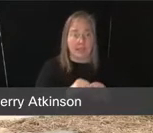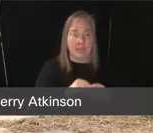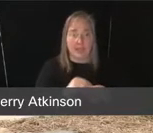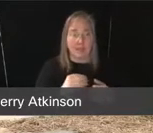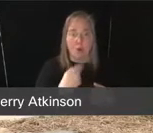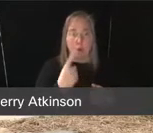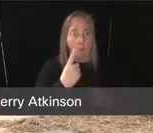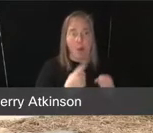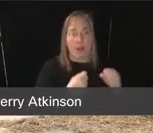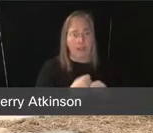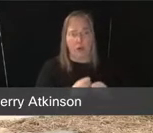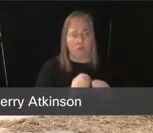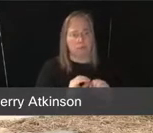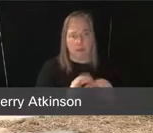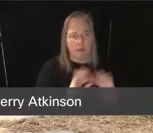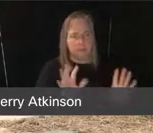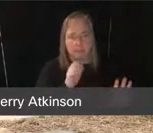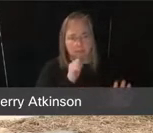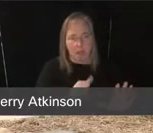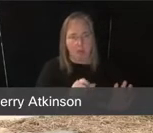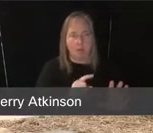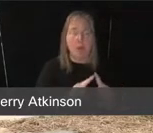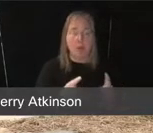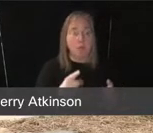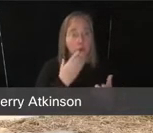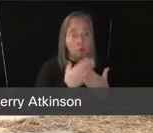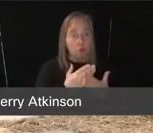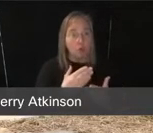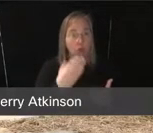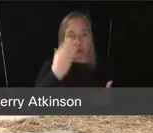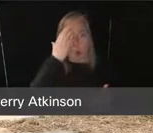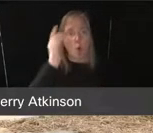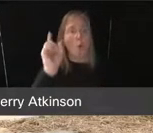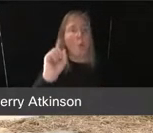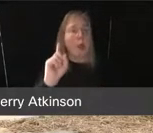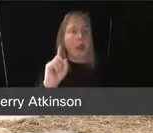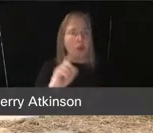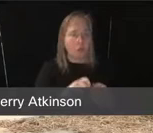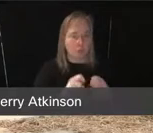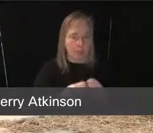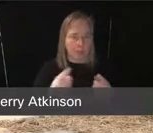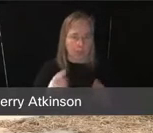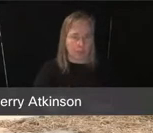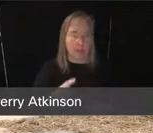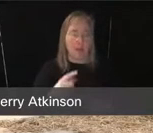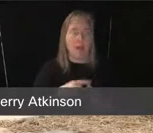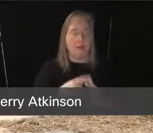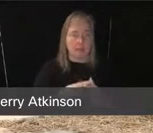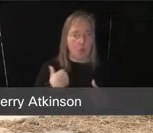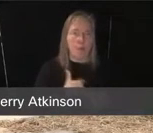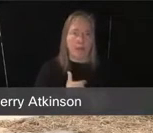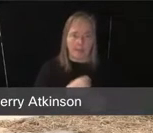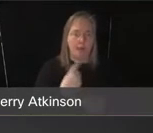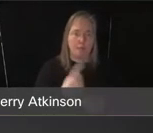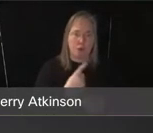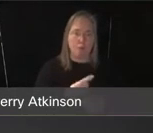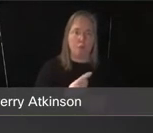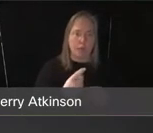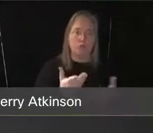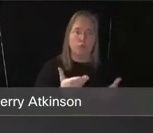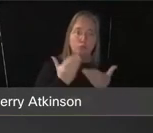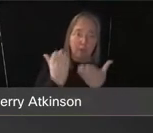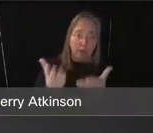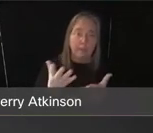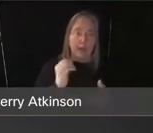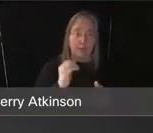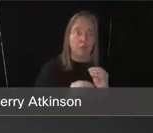year, but it would be good for us to know where the problems are so that we can plan and make appropriate recommendations and